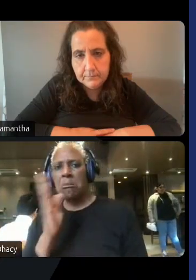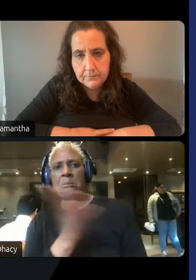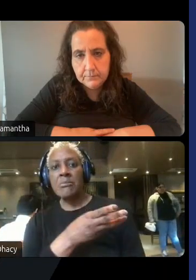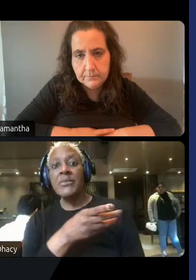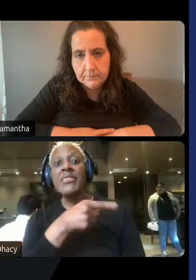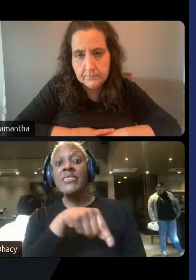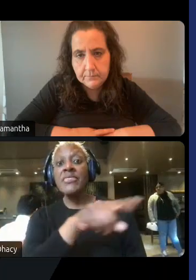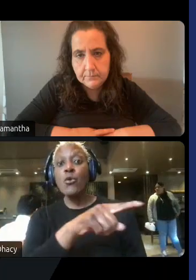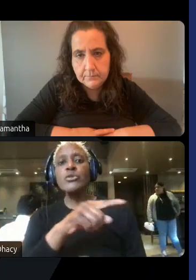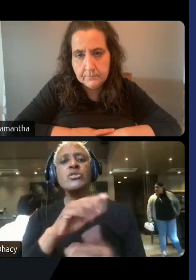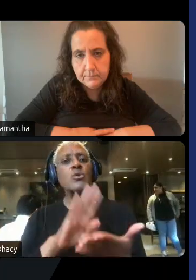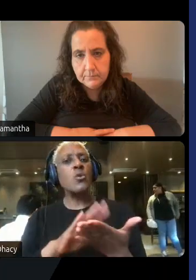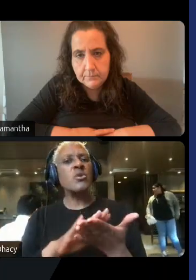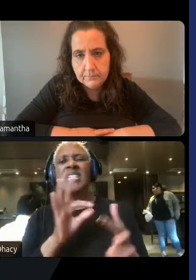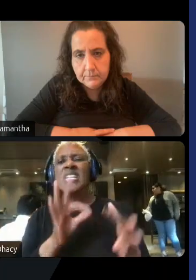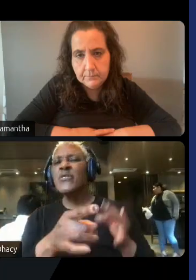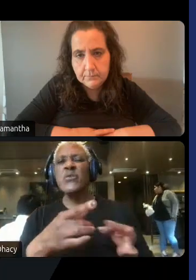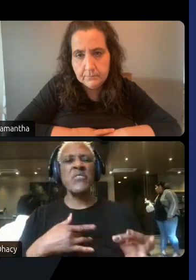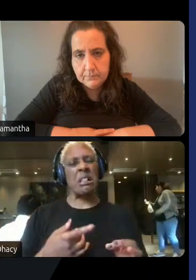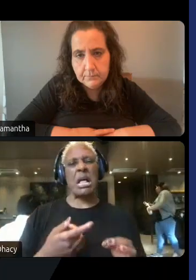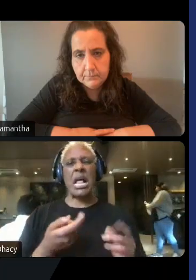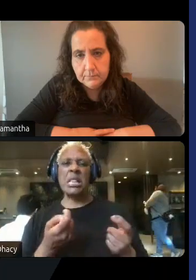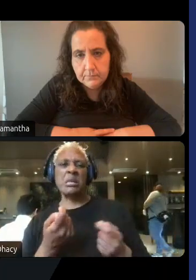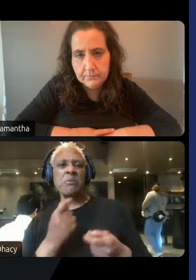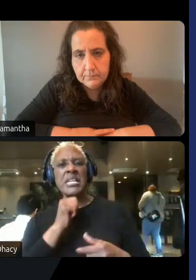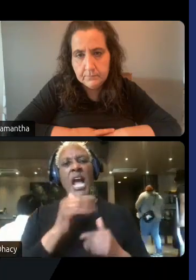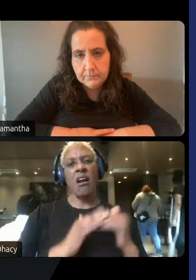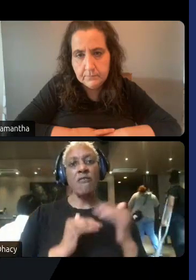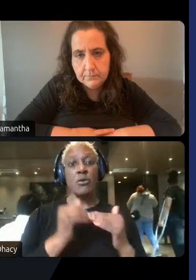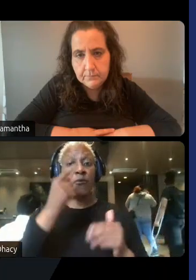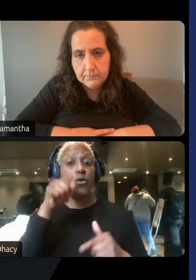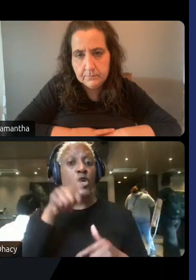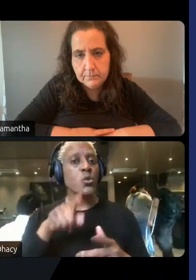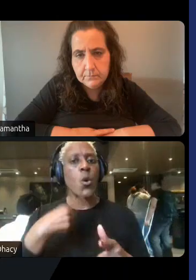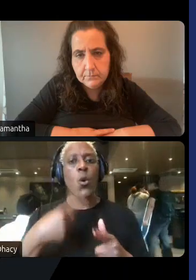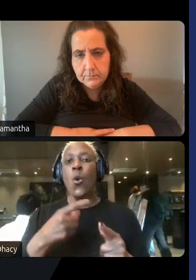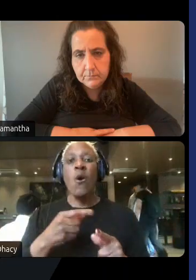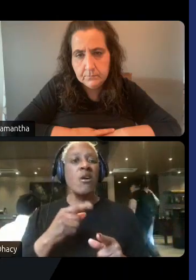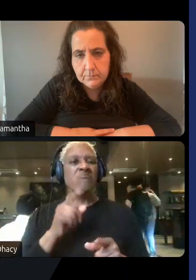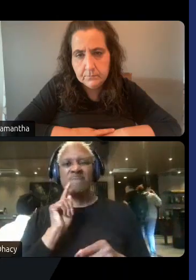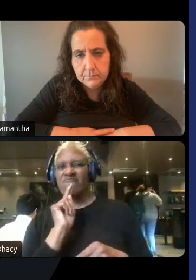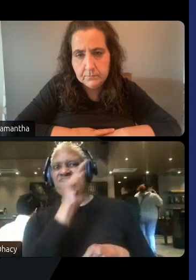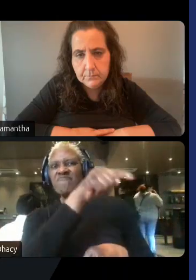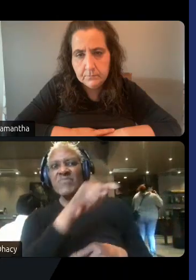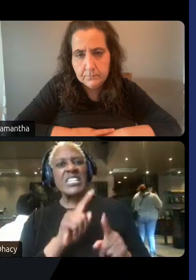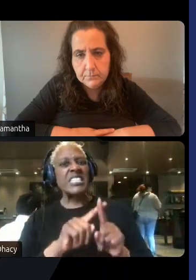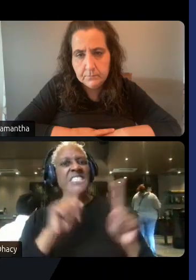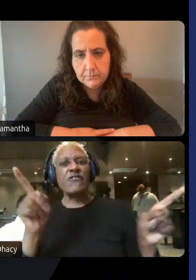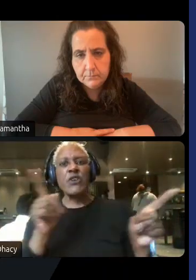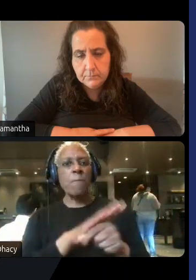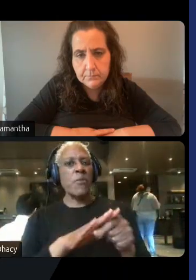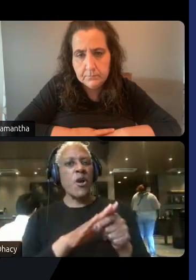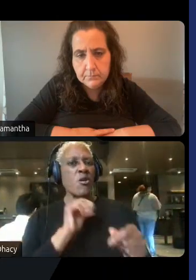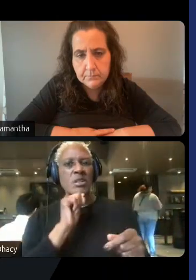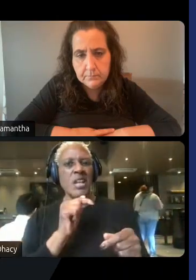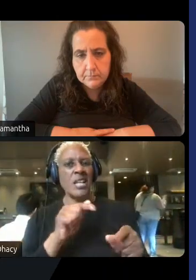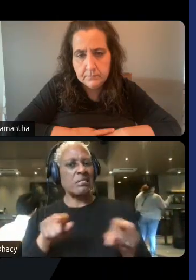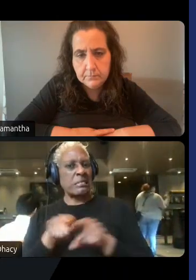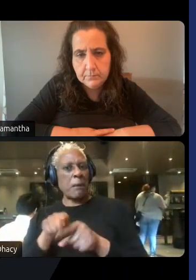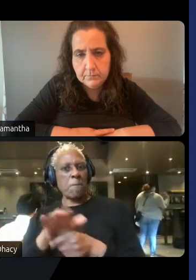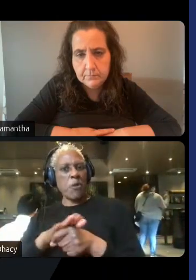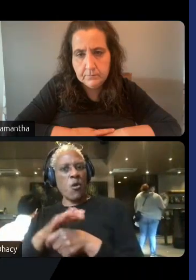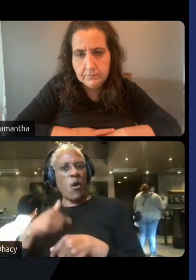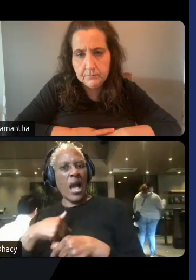out of your comfort zone or in a different borough from where you live. Almost all of our schools are easily accessible by